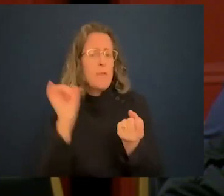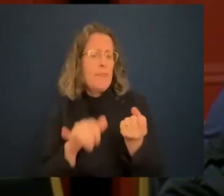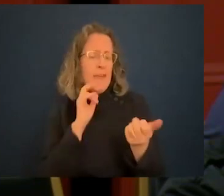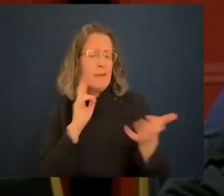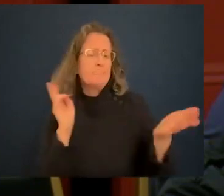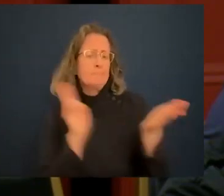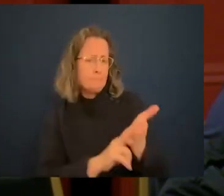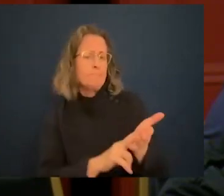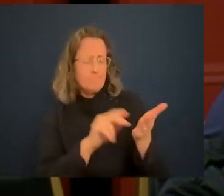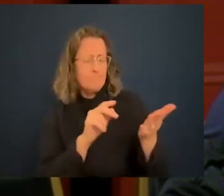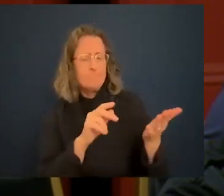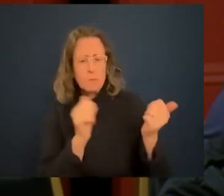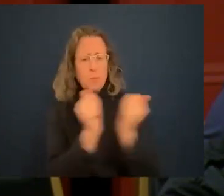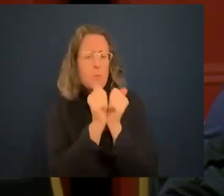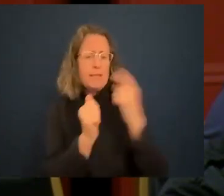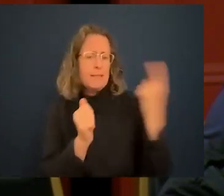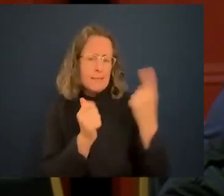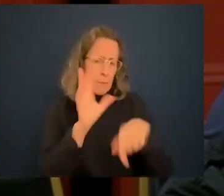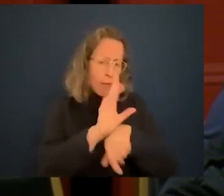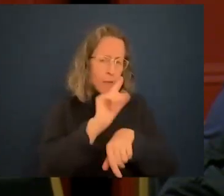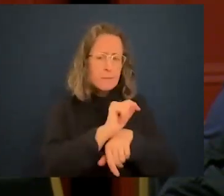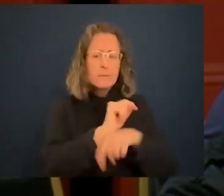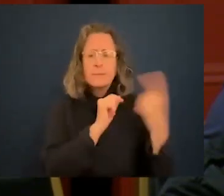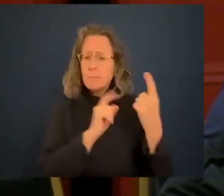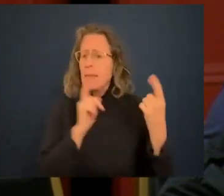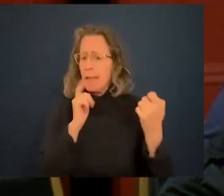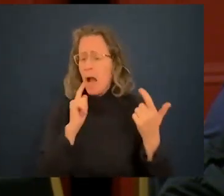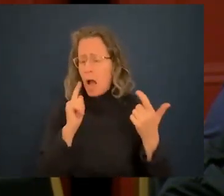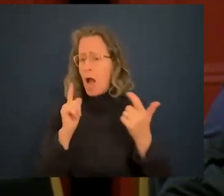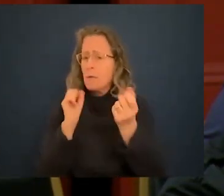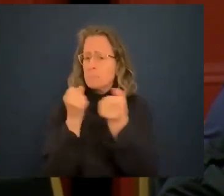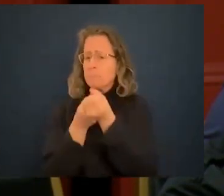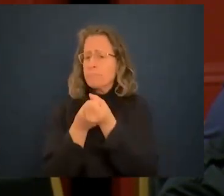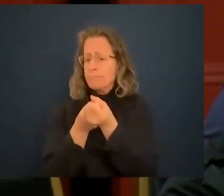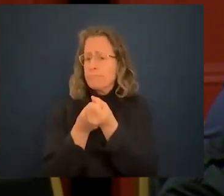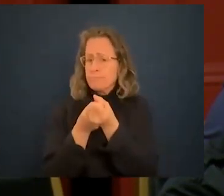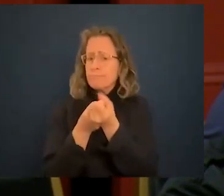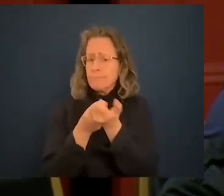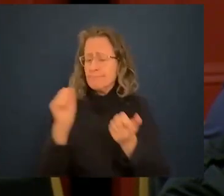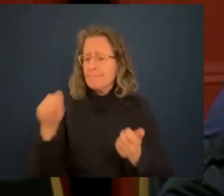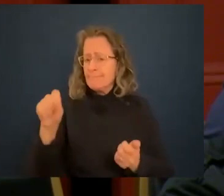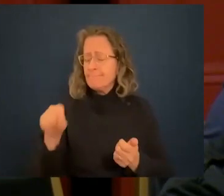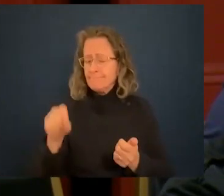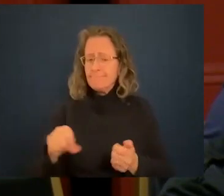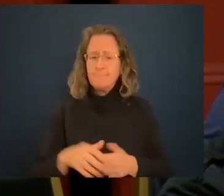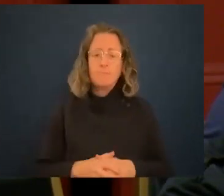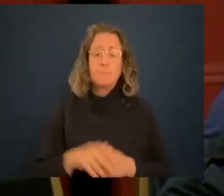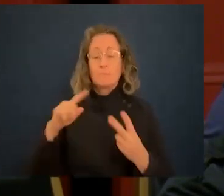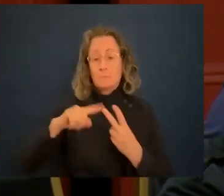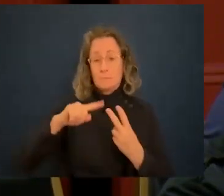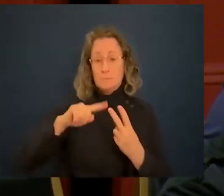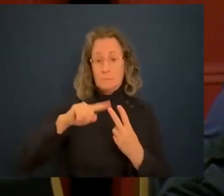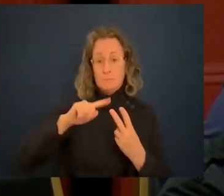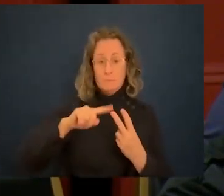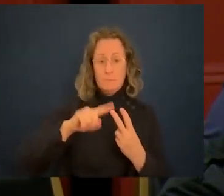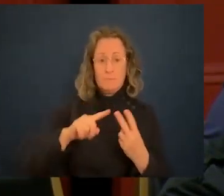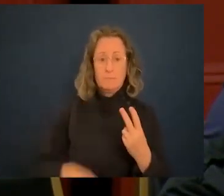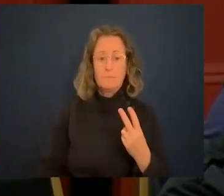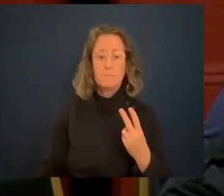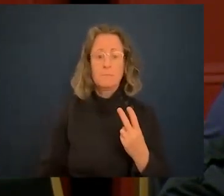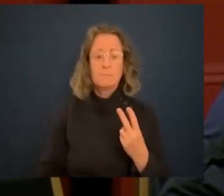uh flow of problem solving of looking at those two obstacles can be solved in that way the second thing that I want to